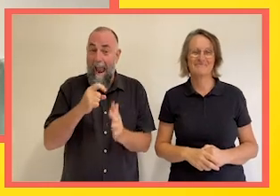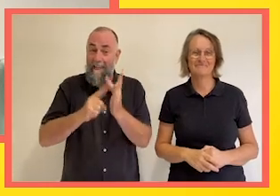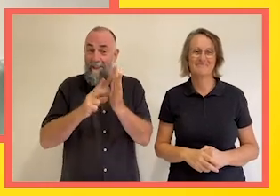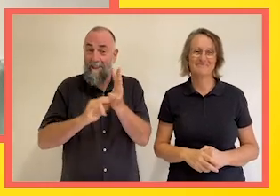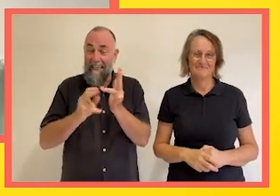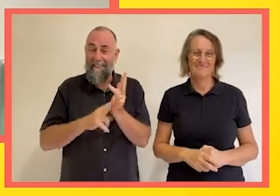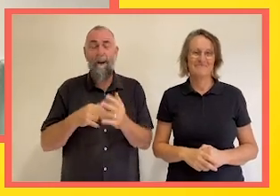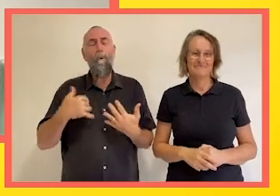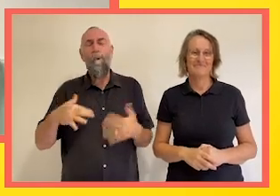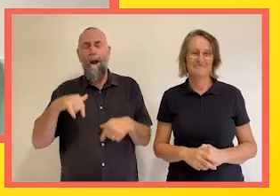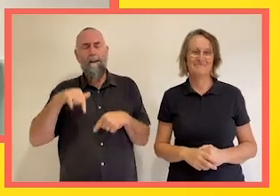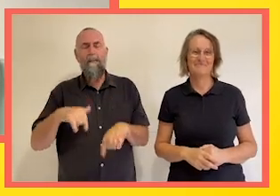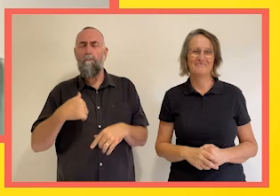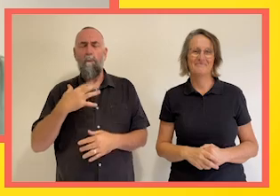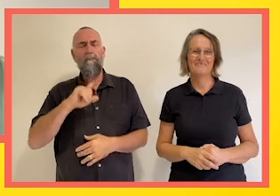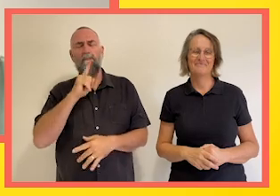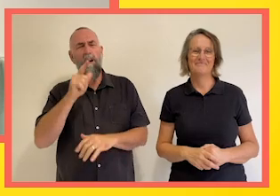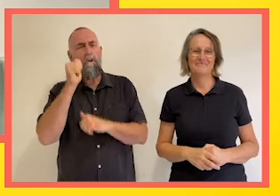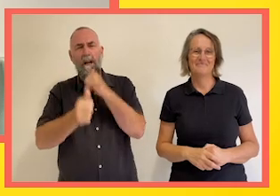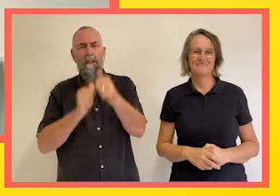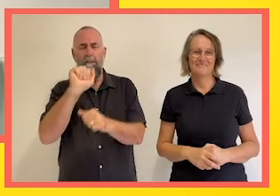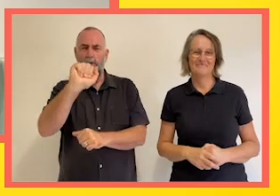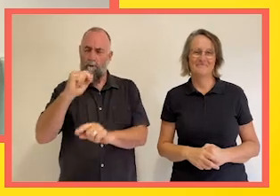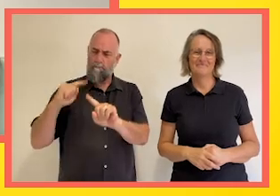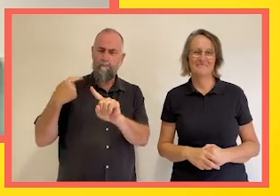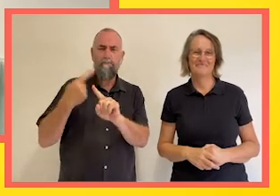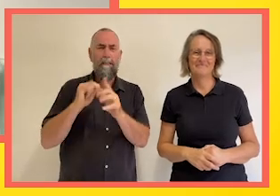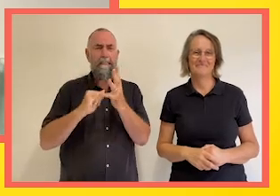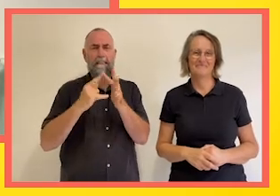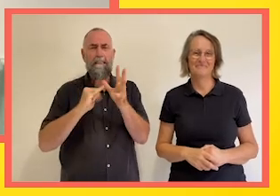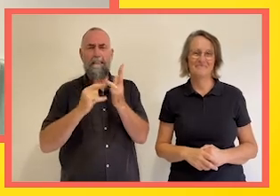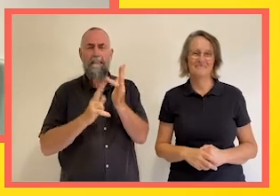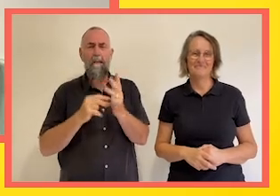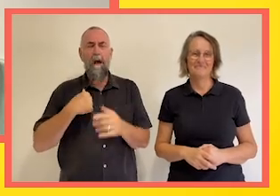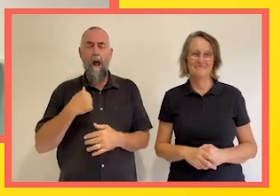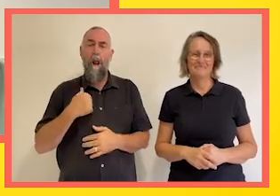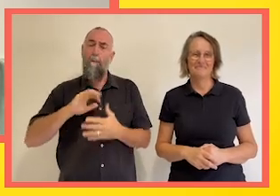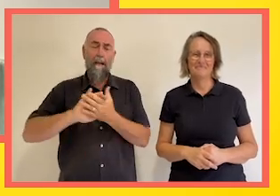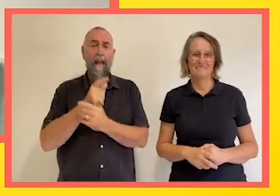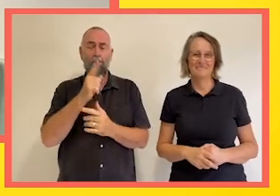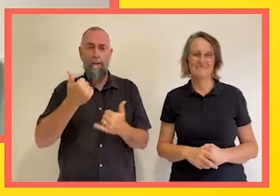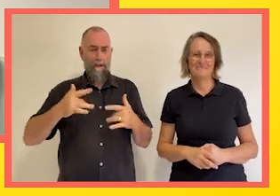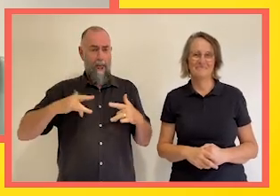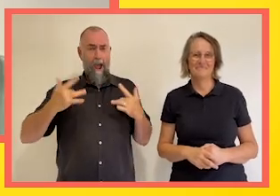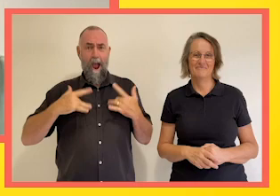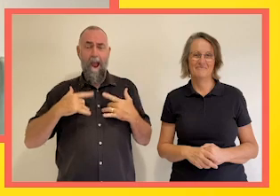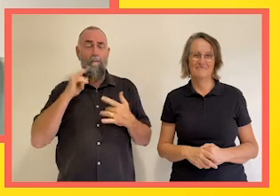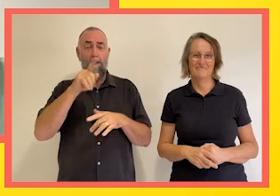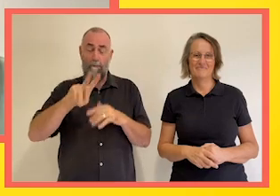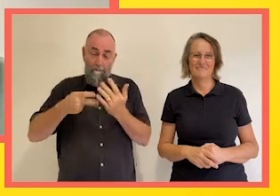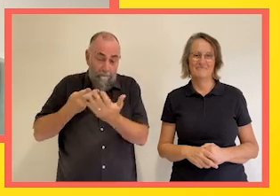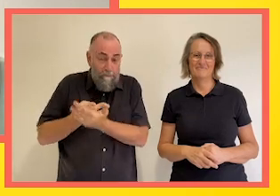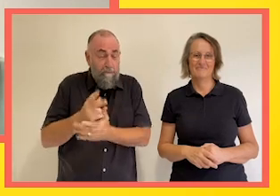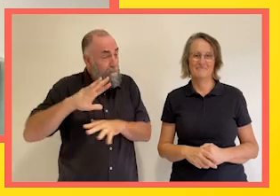we are huge fans of you here at You Little Ripper. Congratulations on the season. We were so grateful when you got to the bottom of the mountain after you